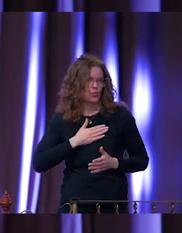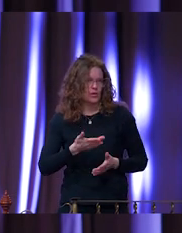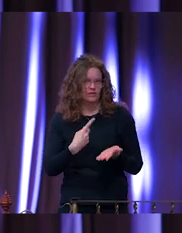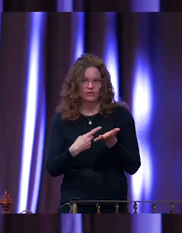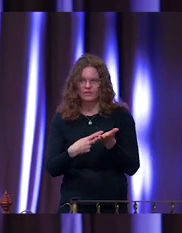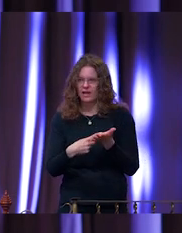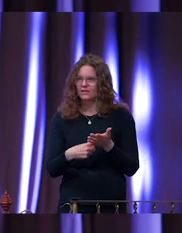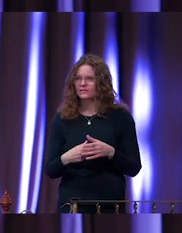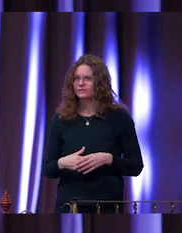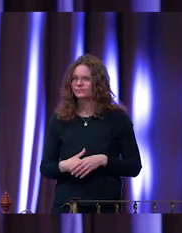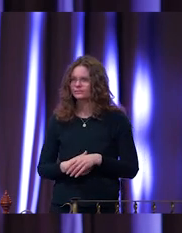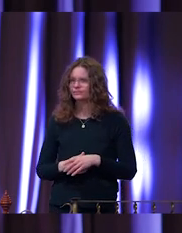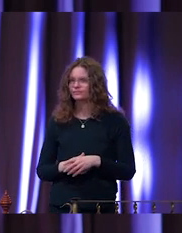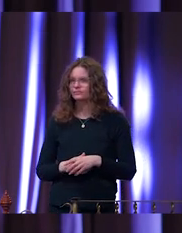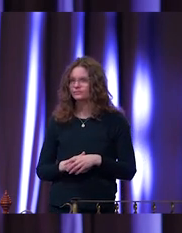Okay, we had a question up here.